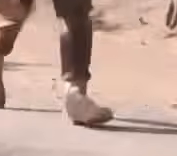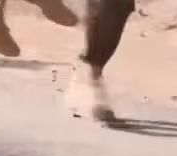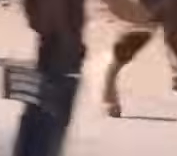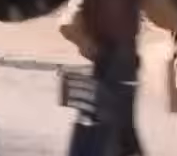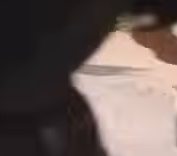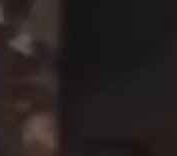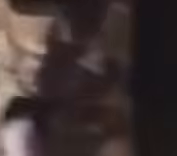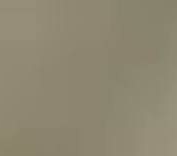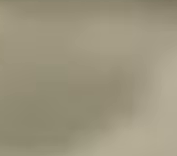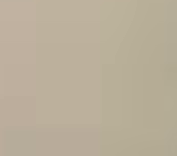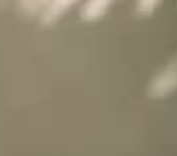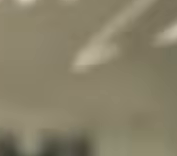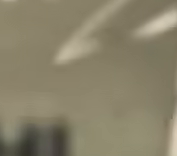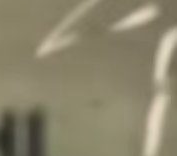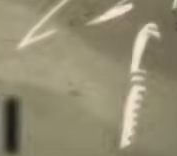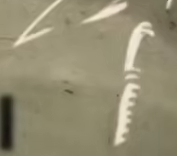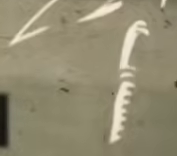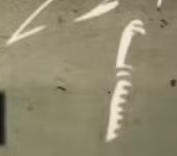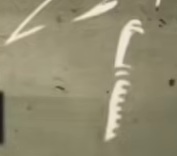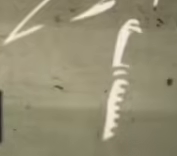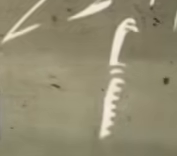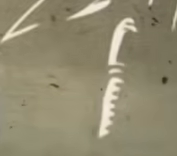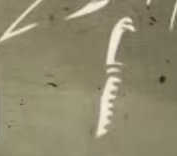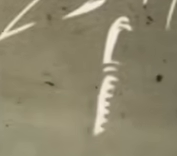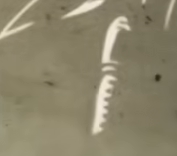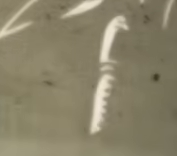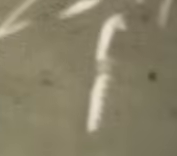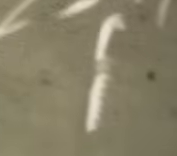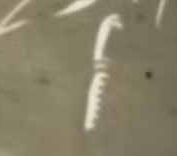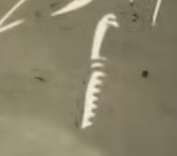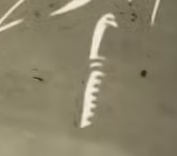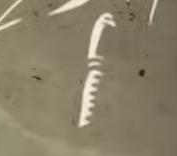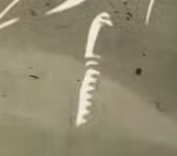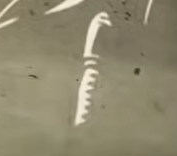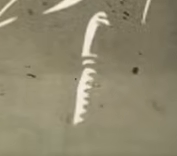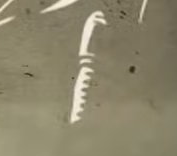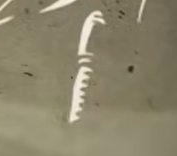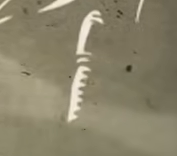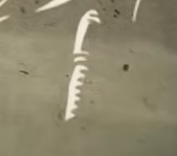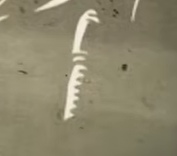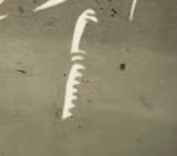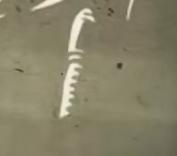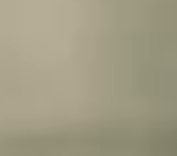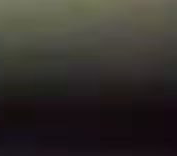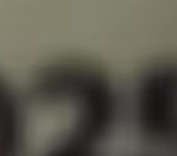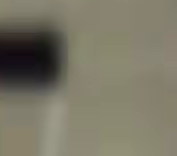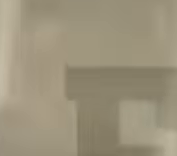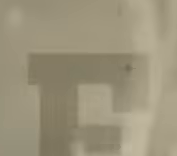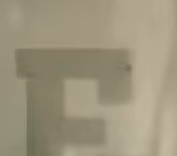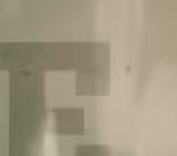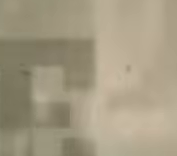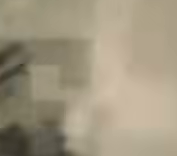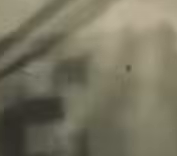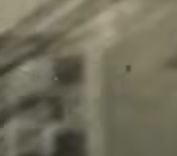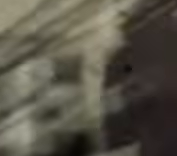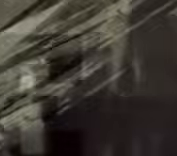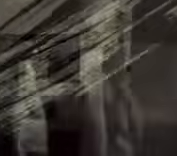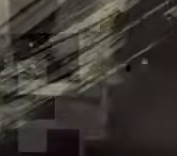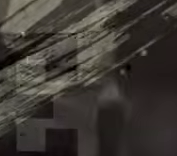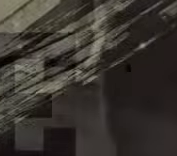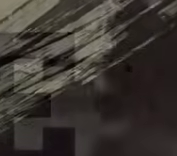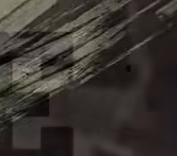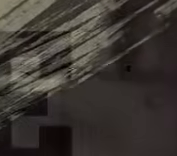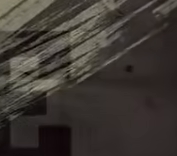Jeshi la Ulinzi la Kenya KDF linawatangazia zoezi la usajili wa Kenya ambao wangependa kujiunga nao kama wanajeshi. Zoezi hili litafanyika mwezi